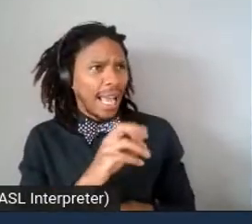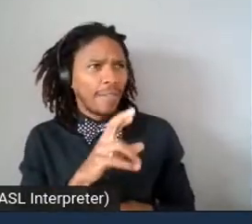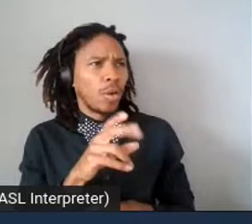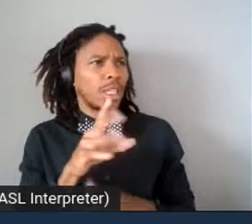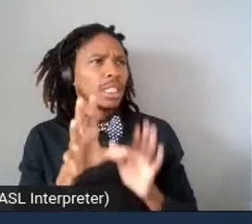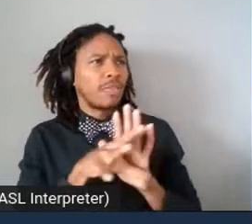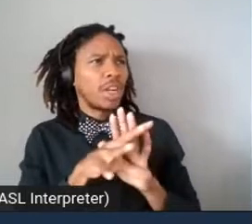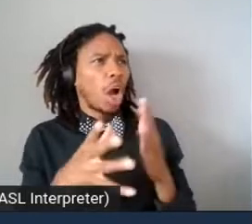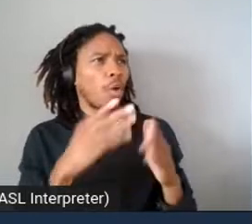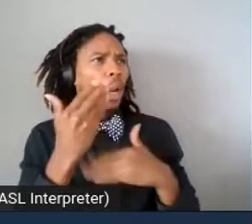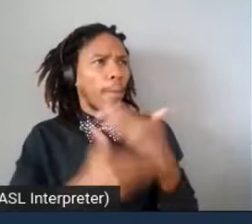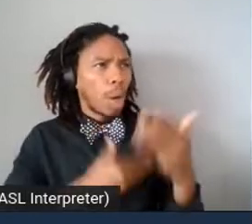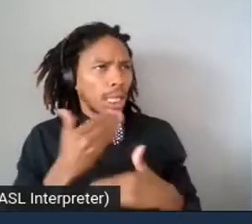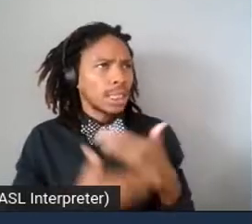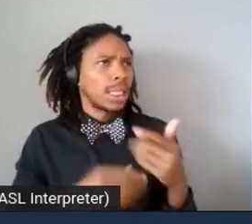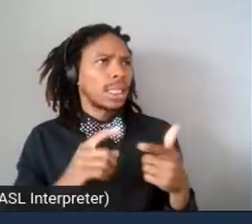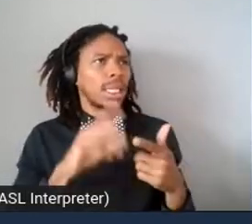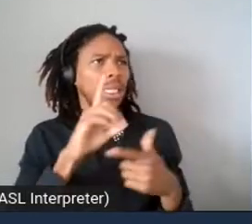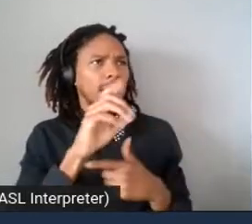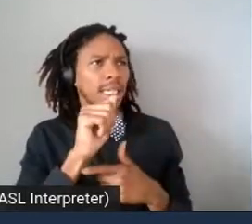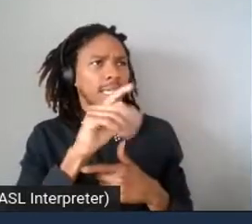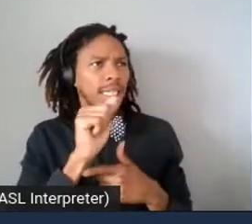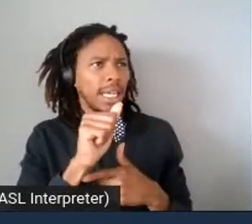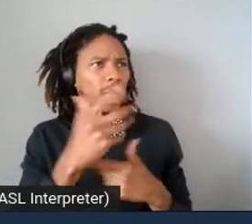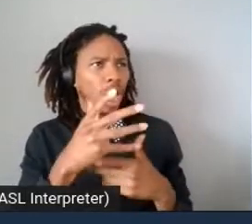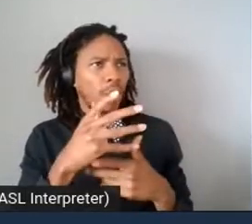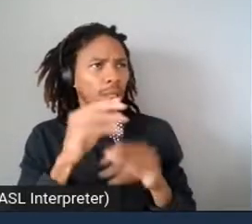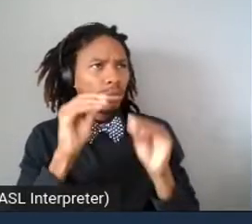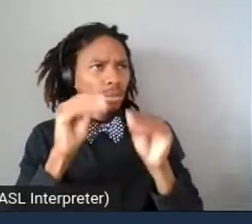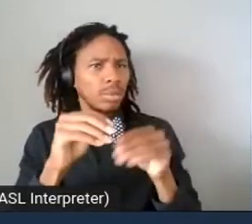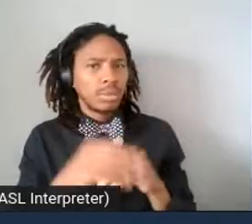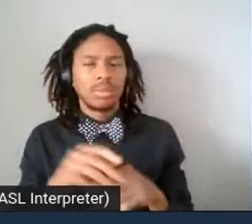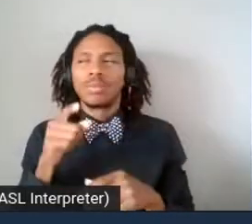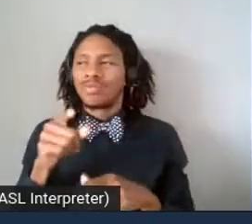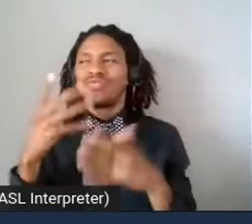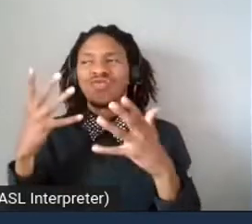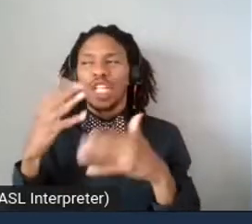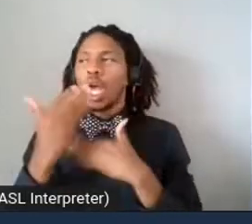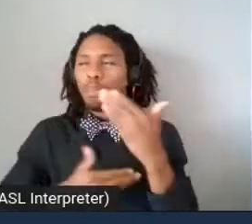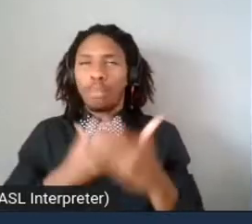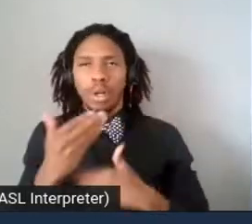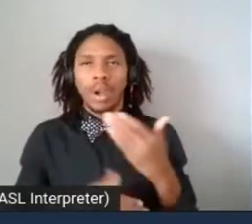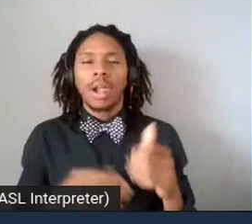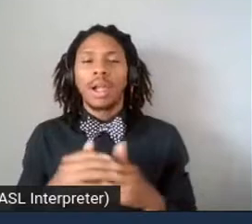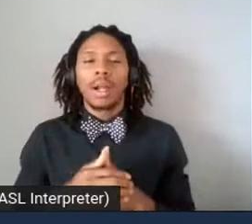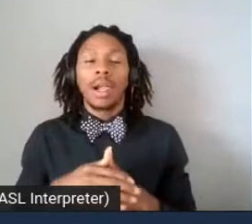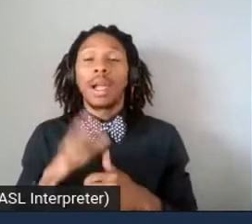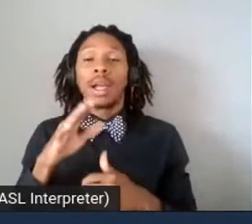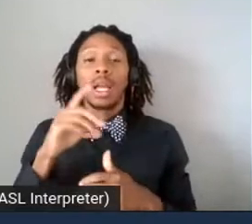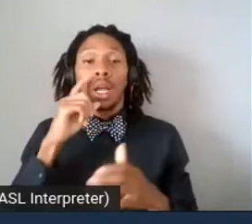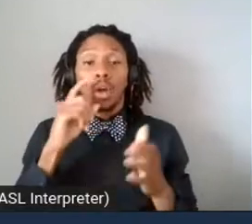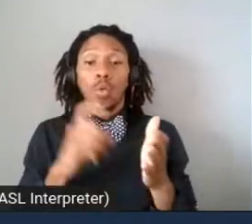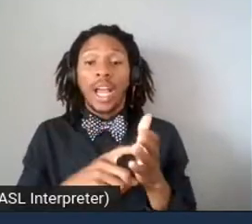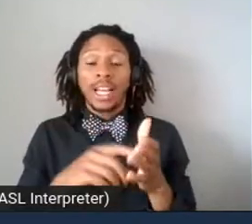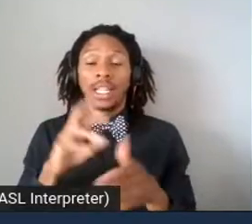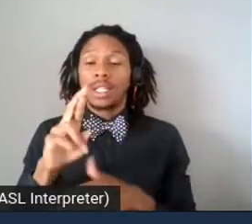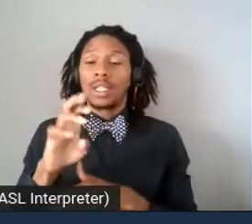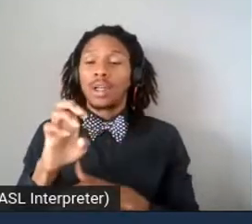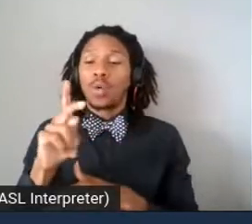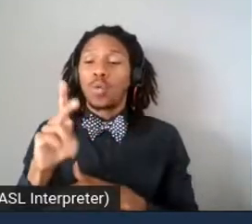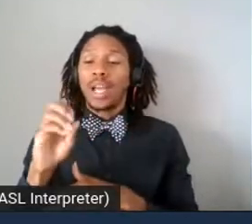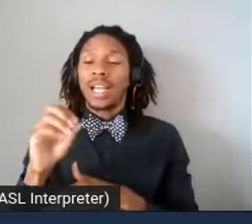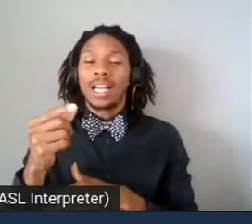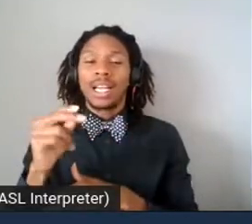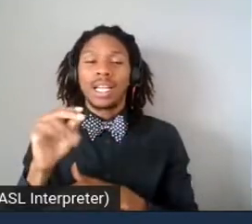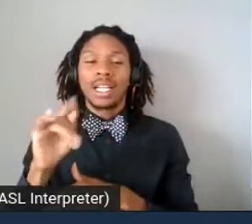been processed and this data has been pumped into this? This has been processed. The Rekognition video